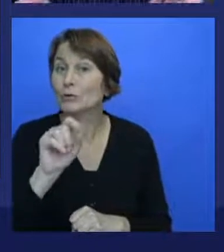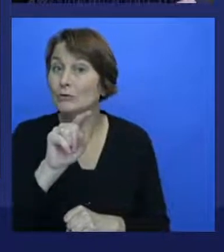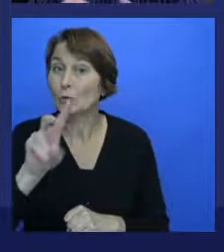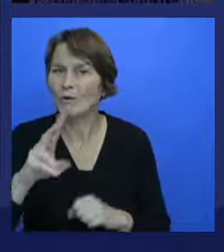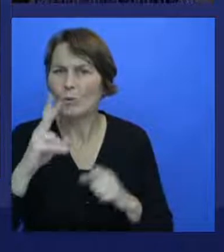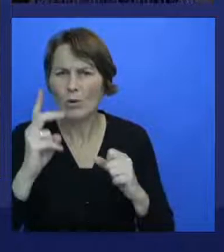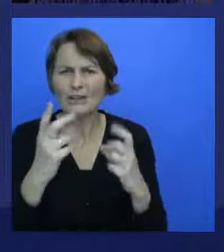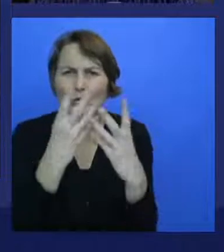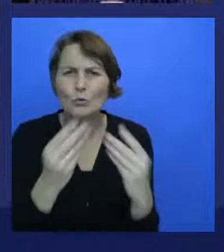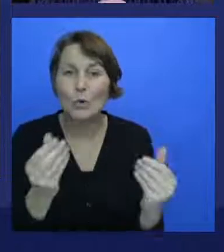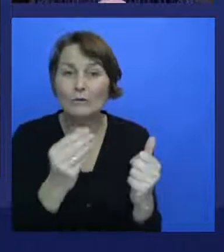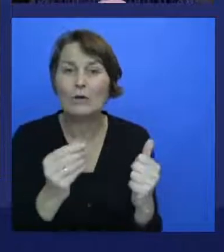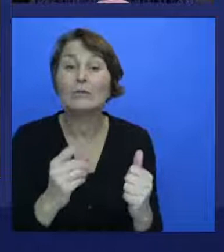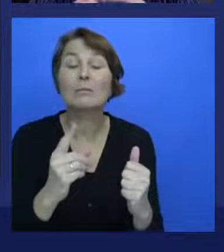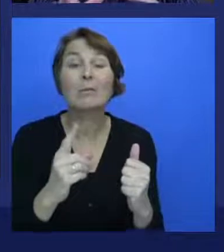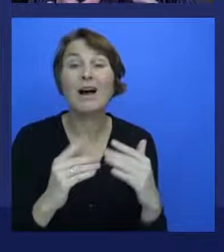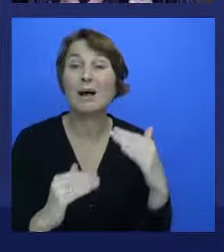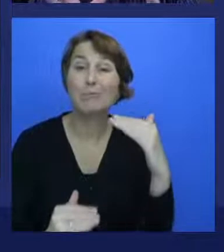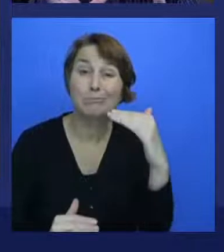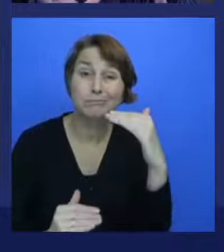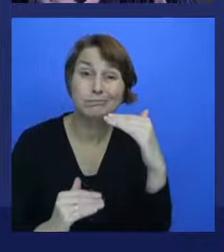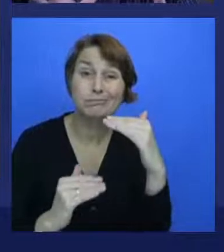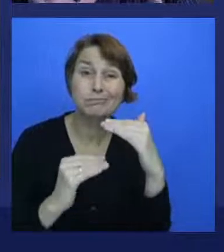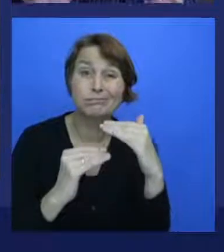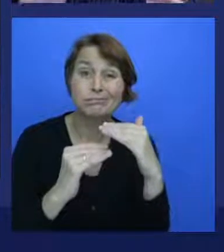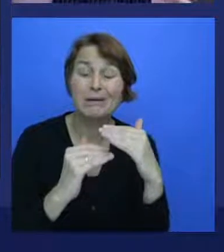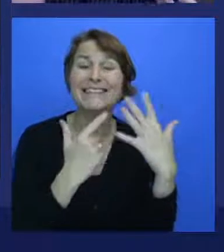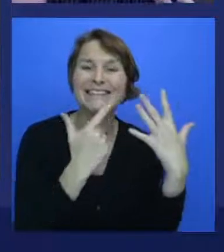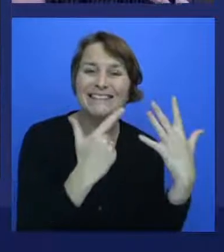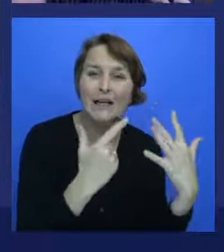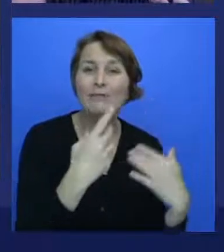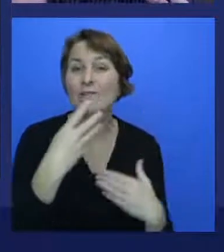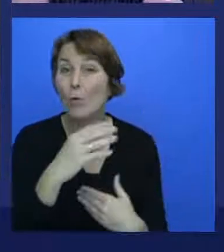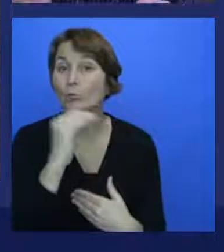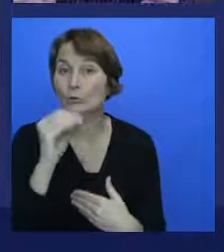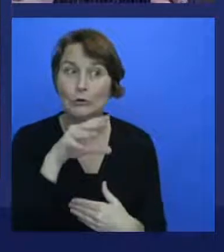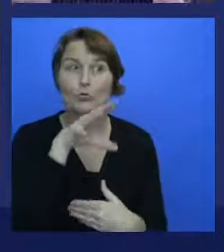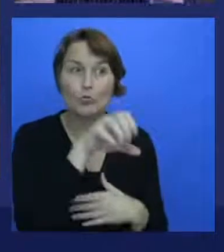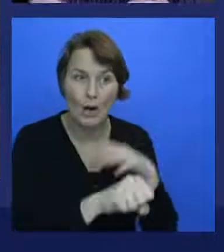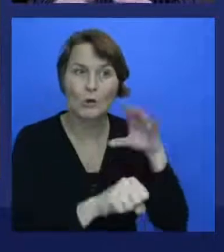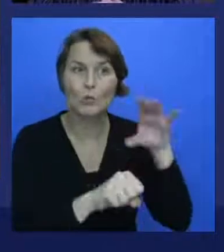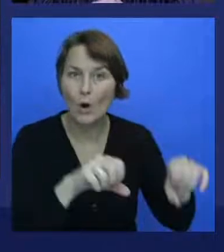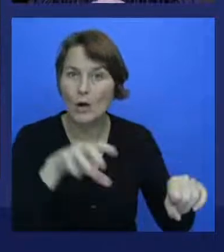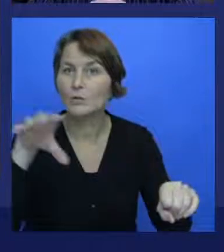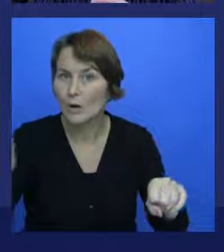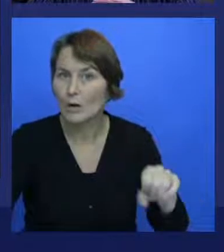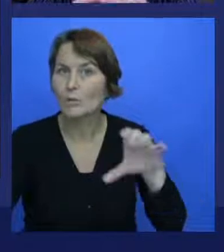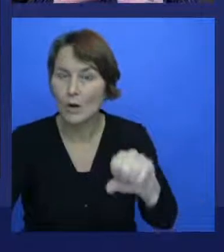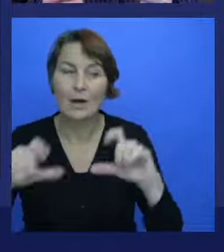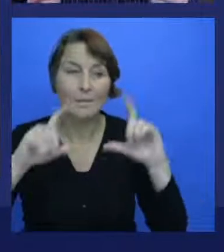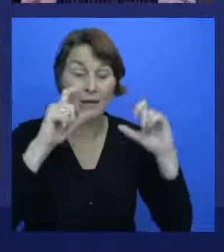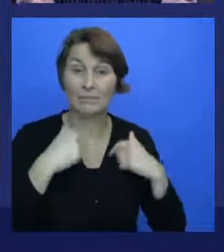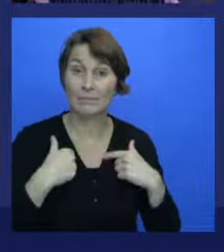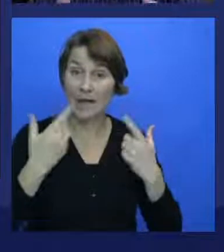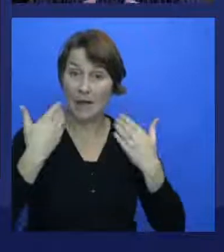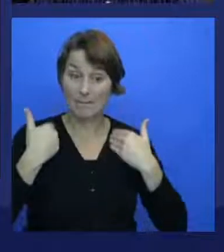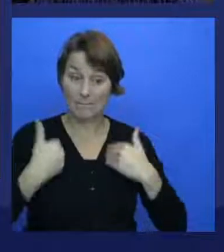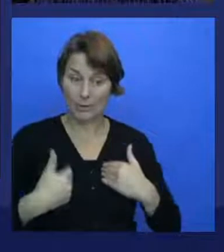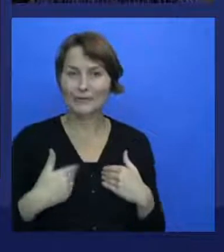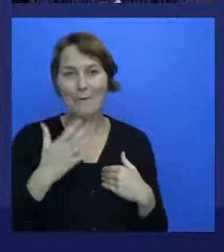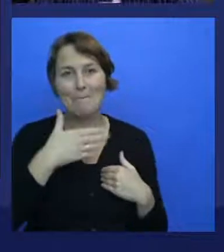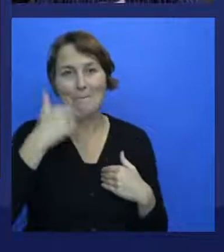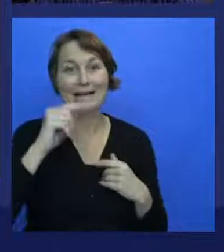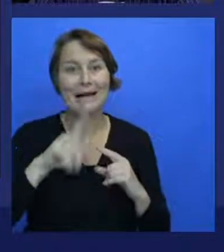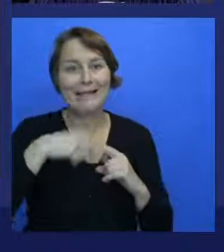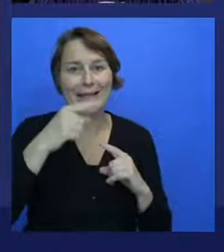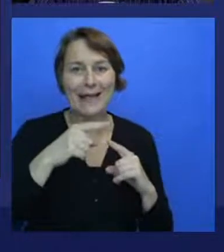was 74% recognition accuracy. Not bad. Humans do better. Not great. But Hinton's